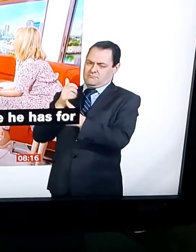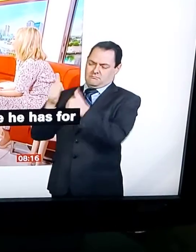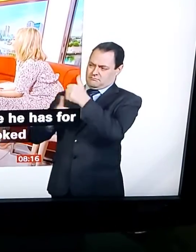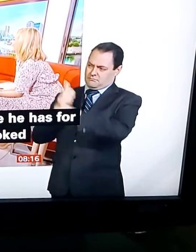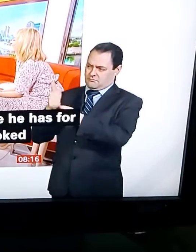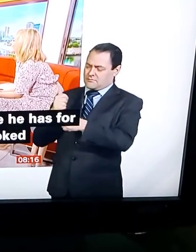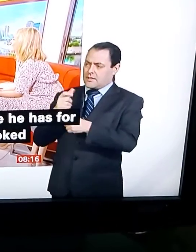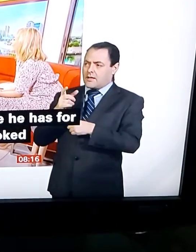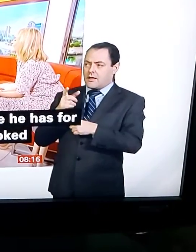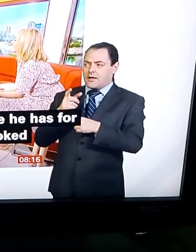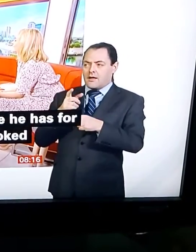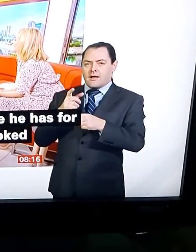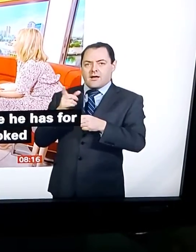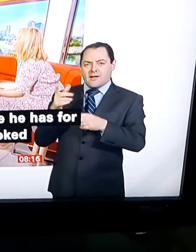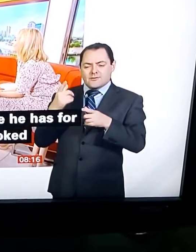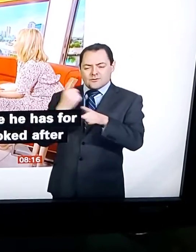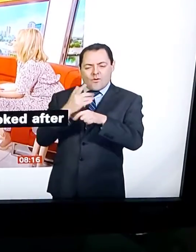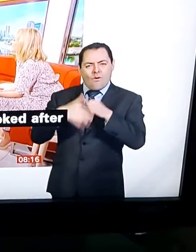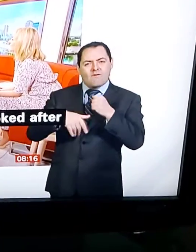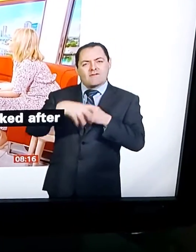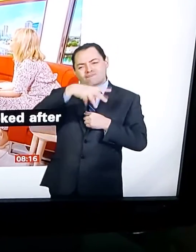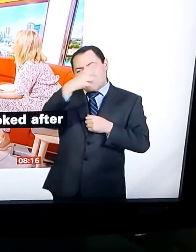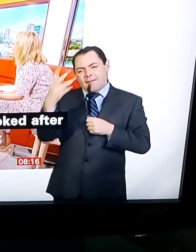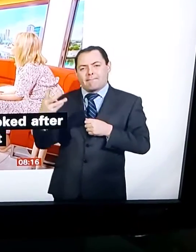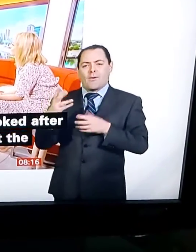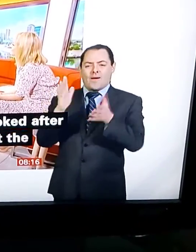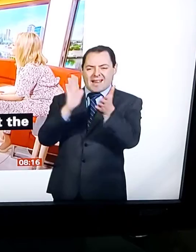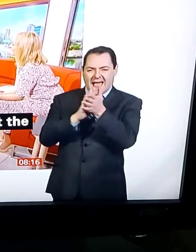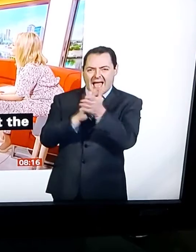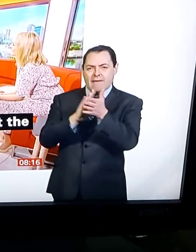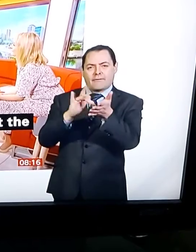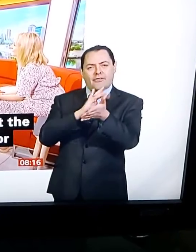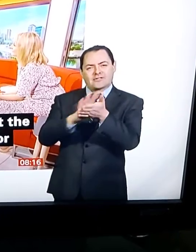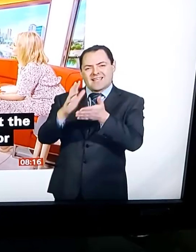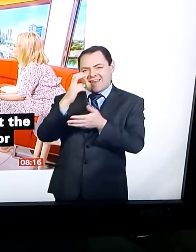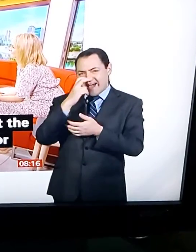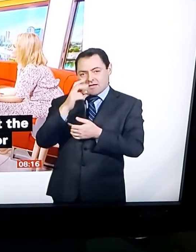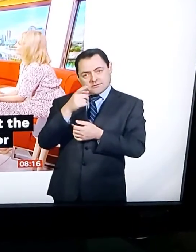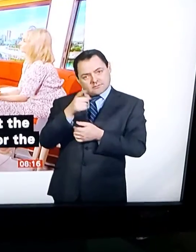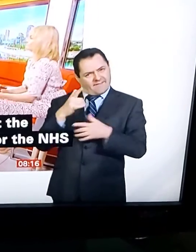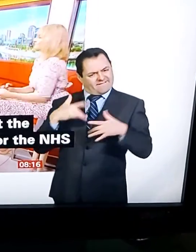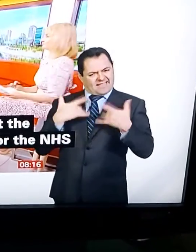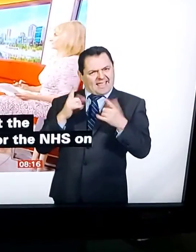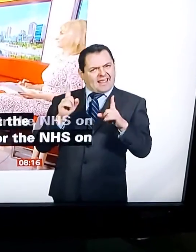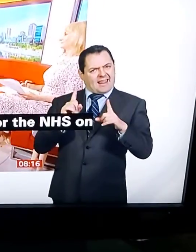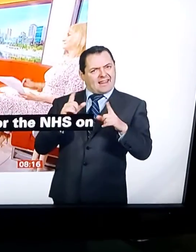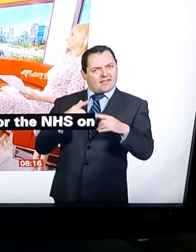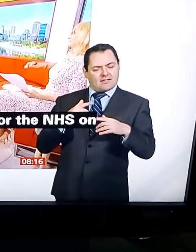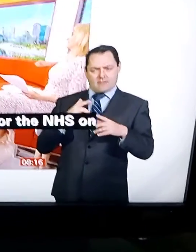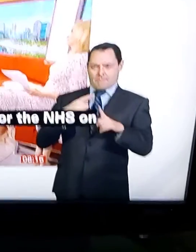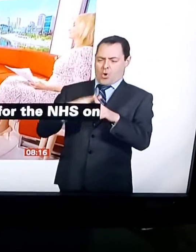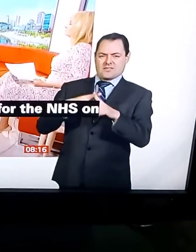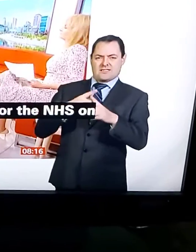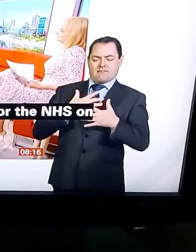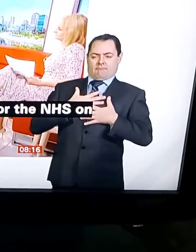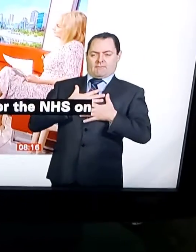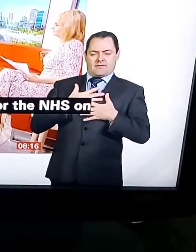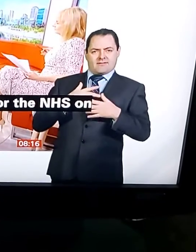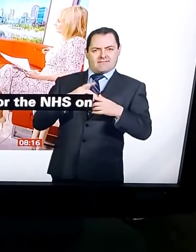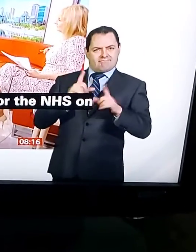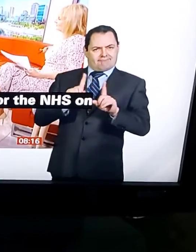about the rainbows and the clap for the NHS and key workers on a Thursday night. How much of an impact does that positivity and that love that